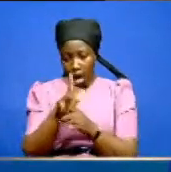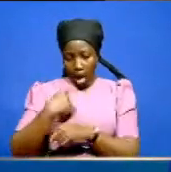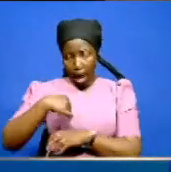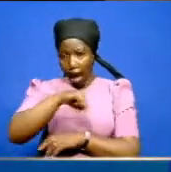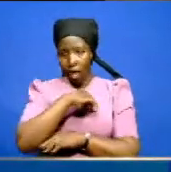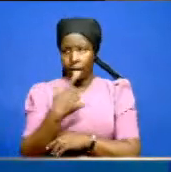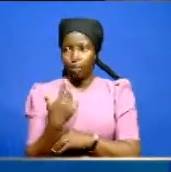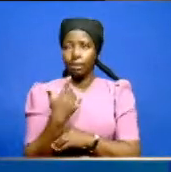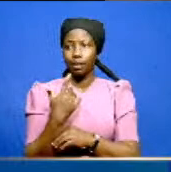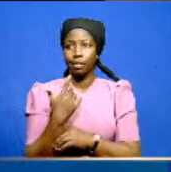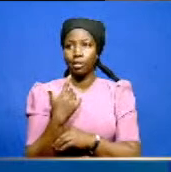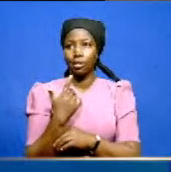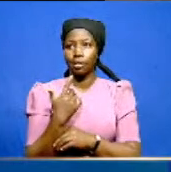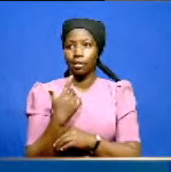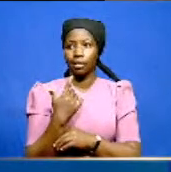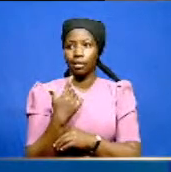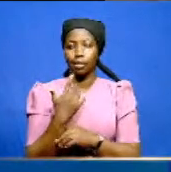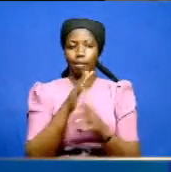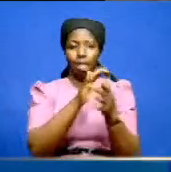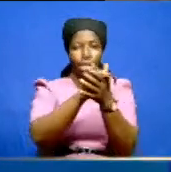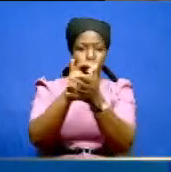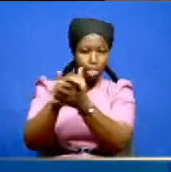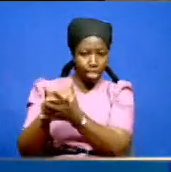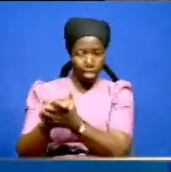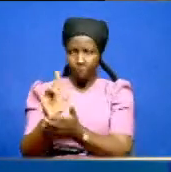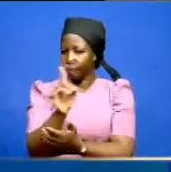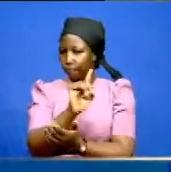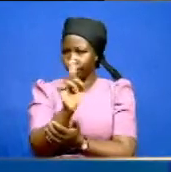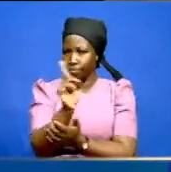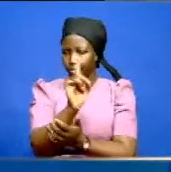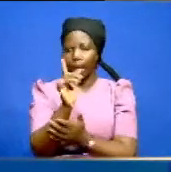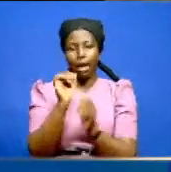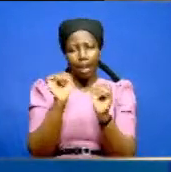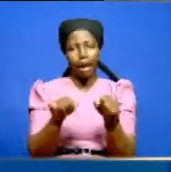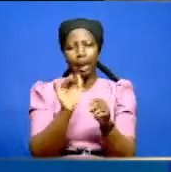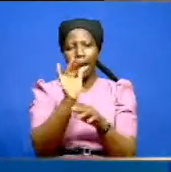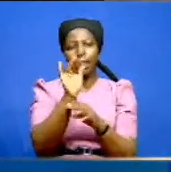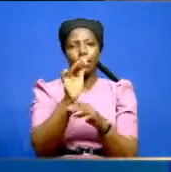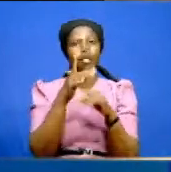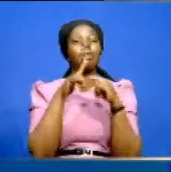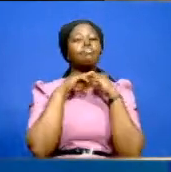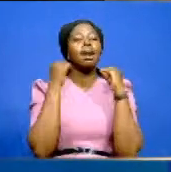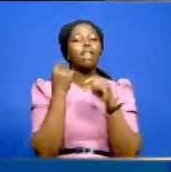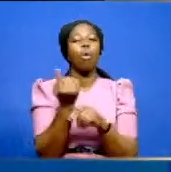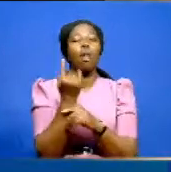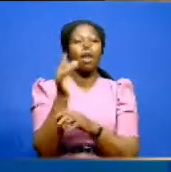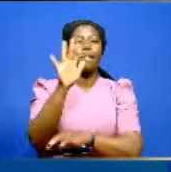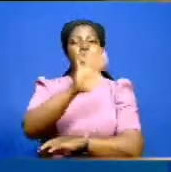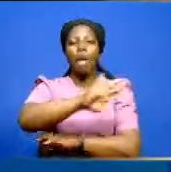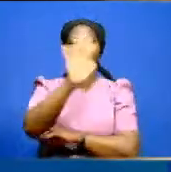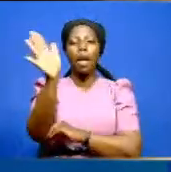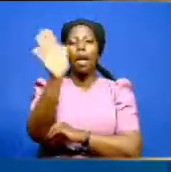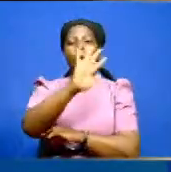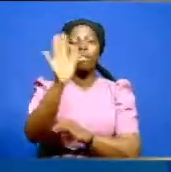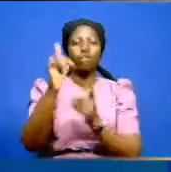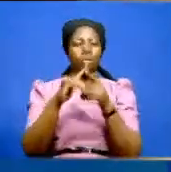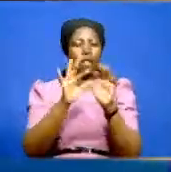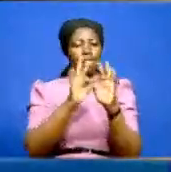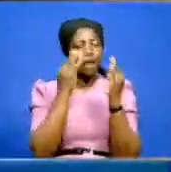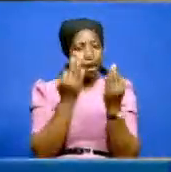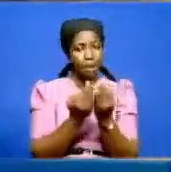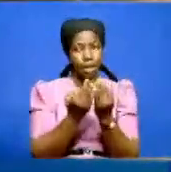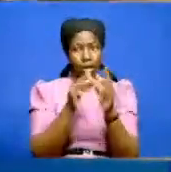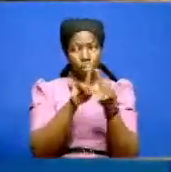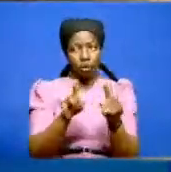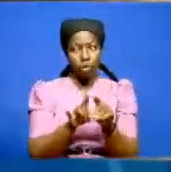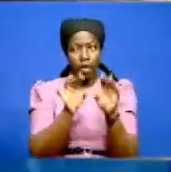you and shake hands. I can request the pastorate just to wave to the family. The family do the same. All